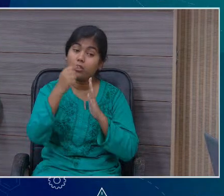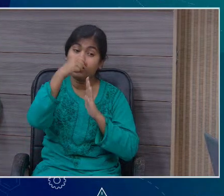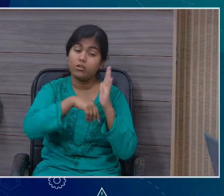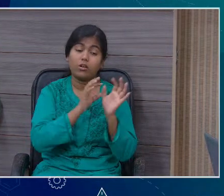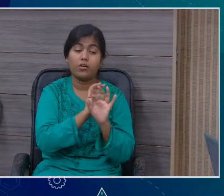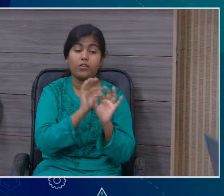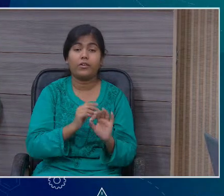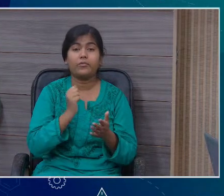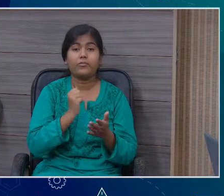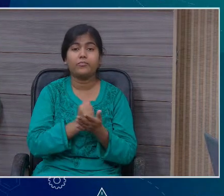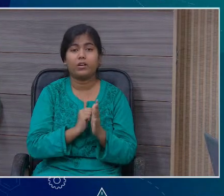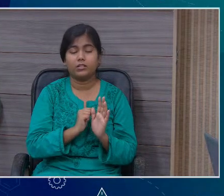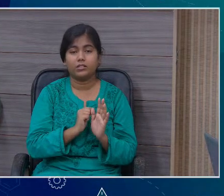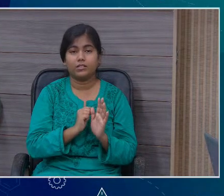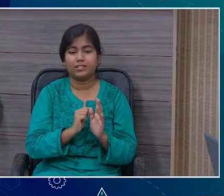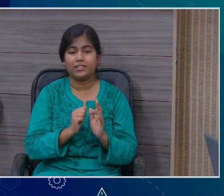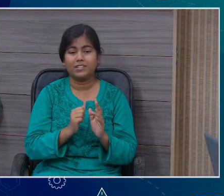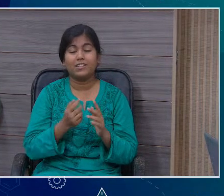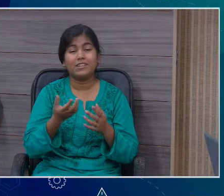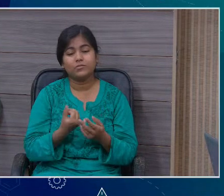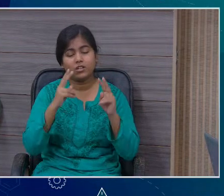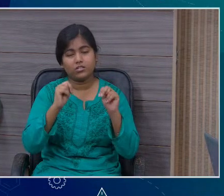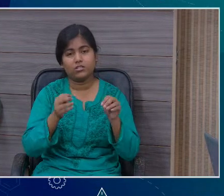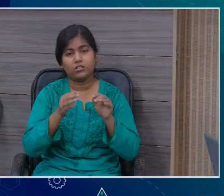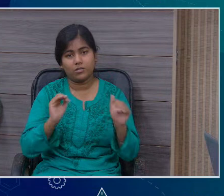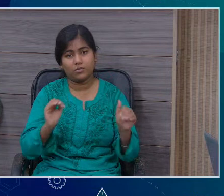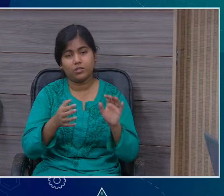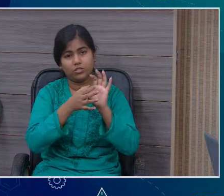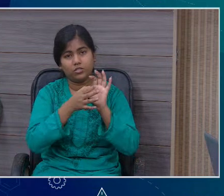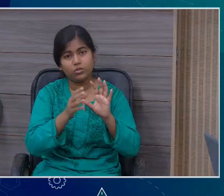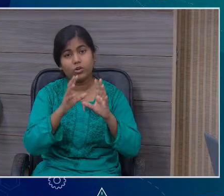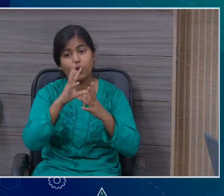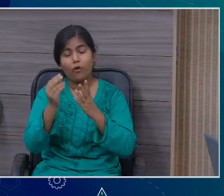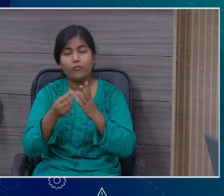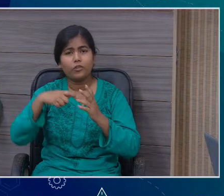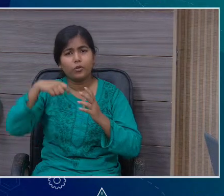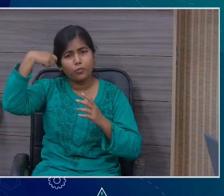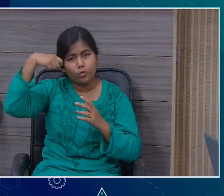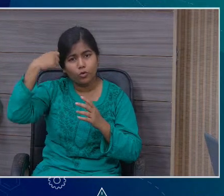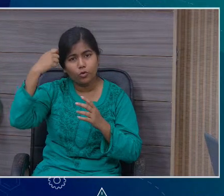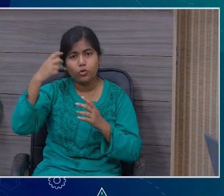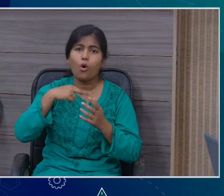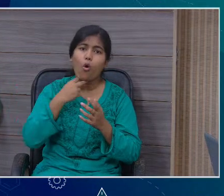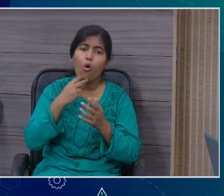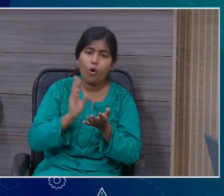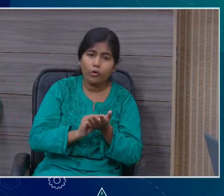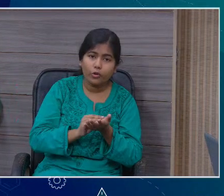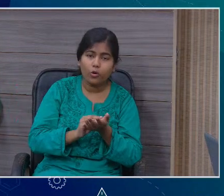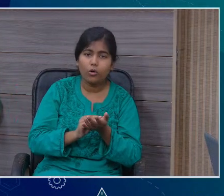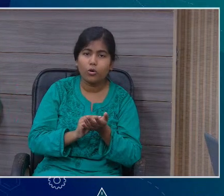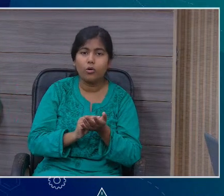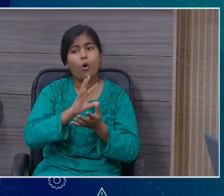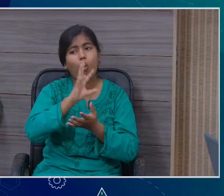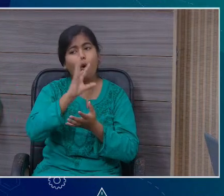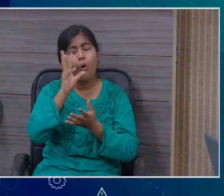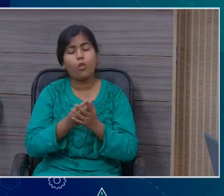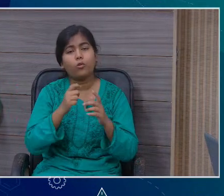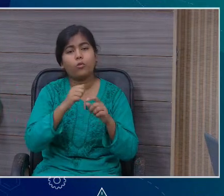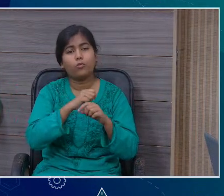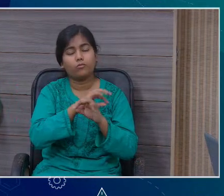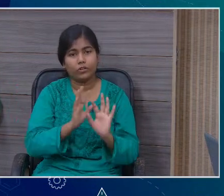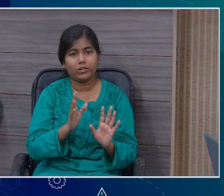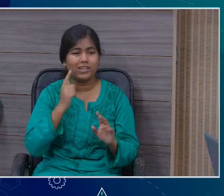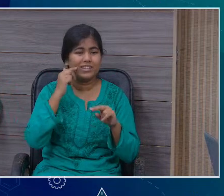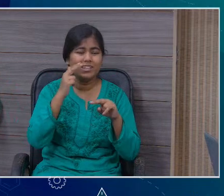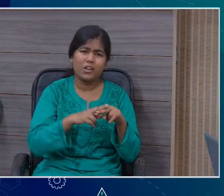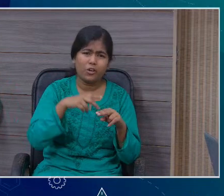We need, for children with special needs, we need to have everything in video mode, in audio mode, so that if one method fails, we